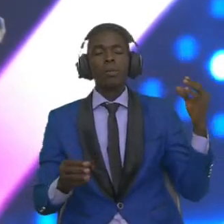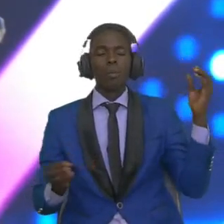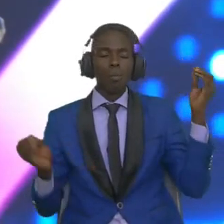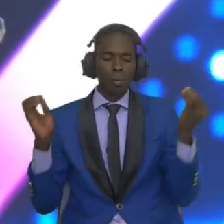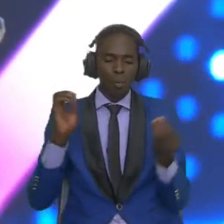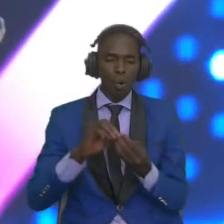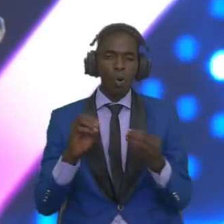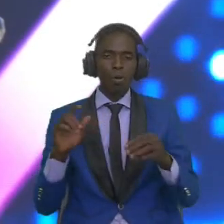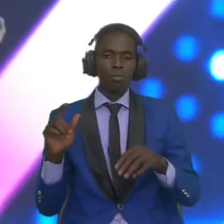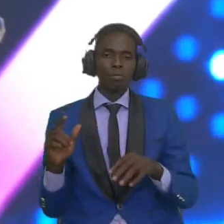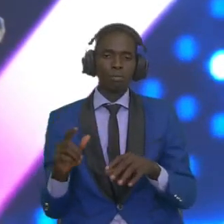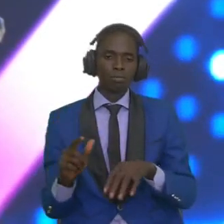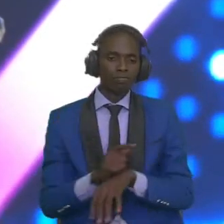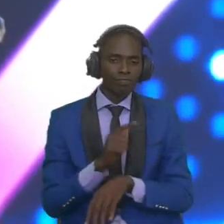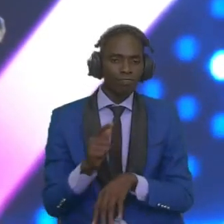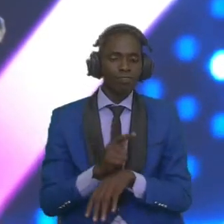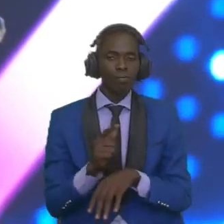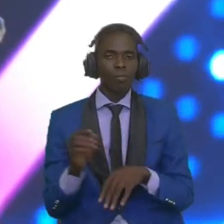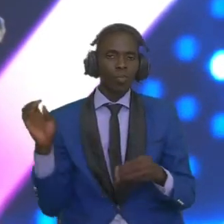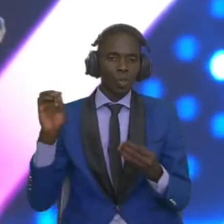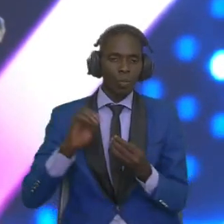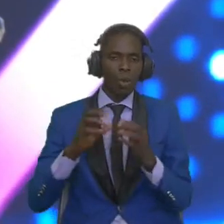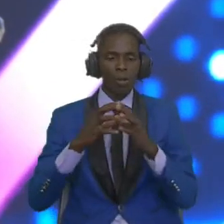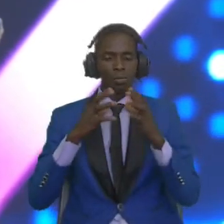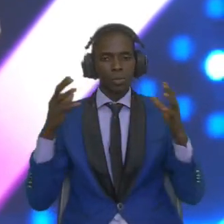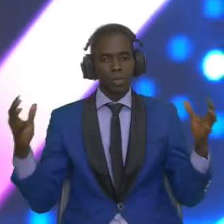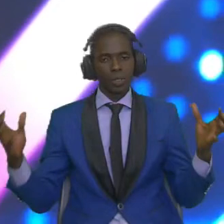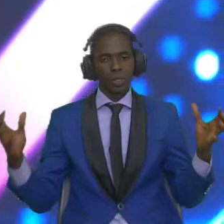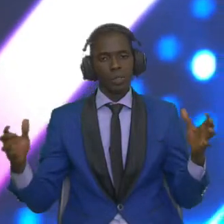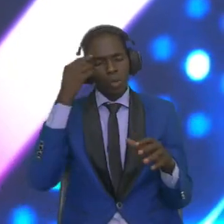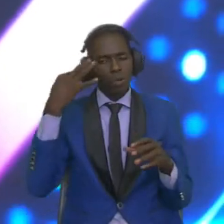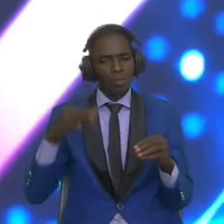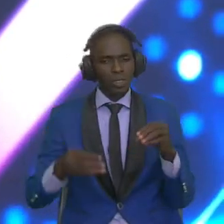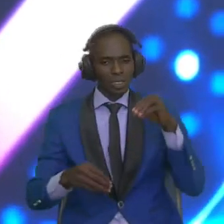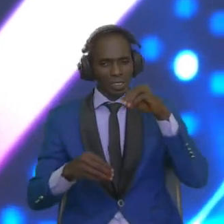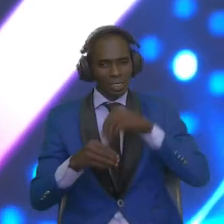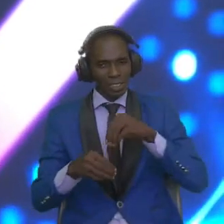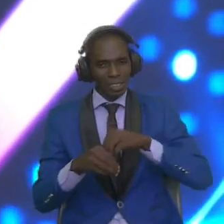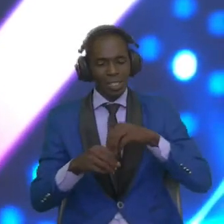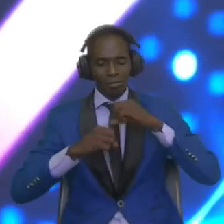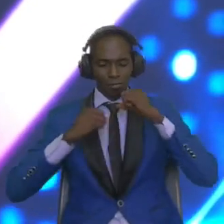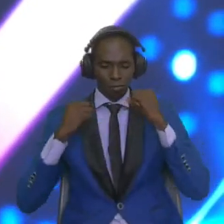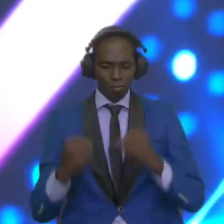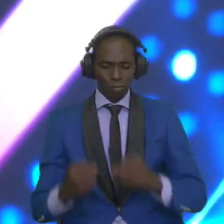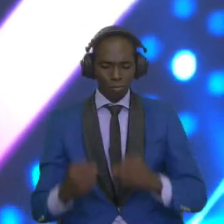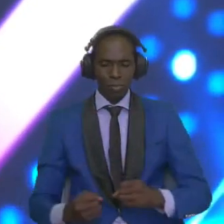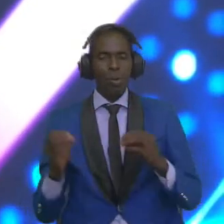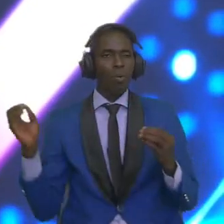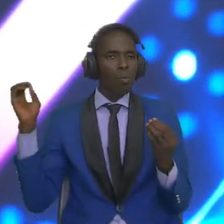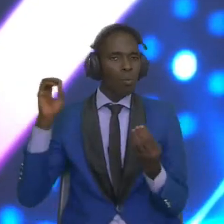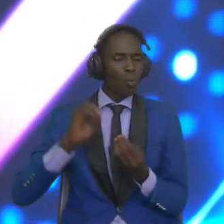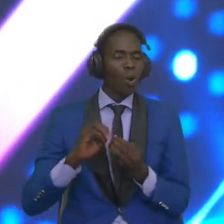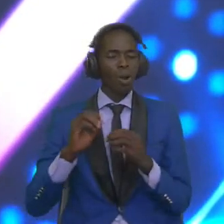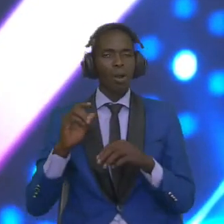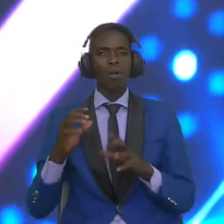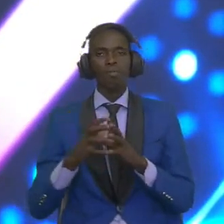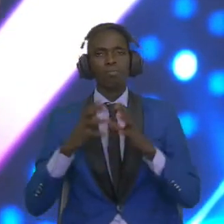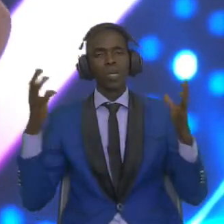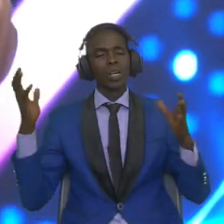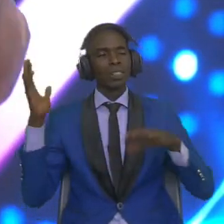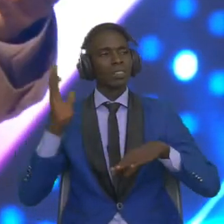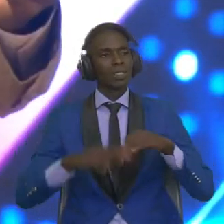abundantly because of the inner strength of the grace of God. I labored more abundantly than they